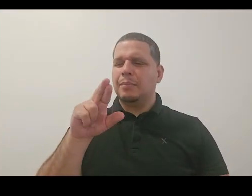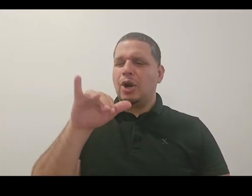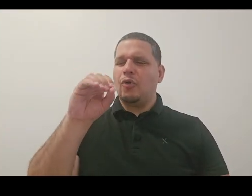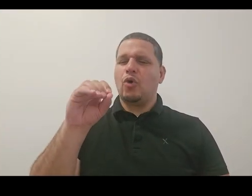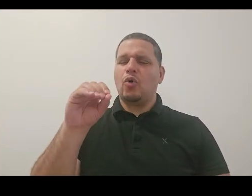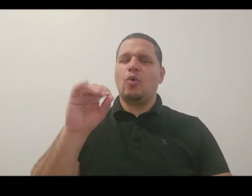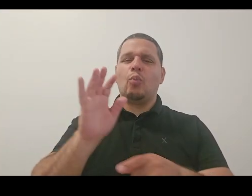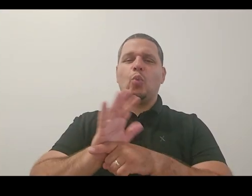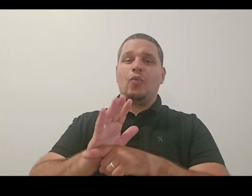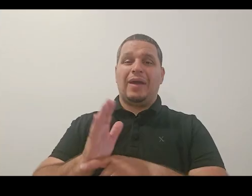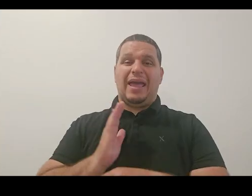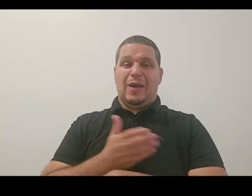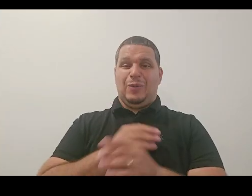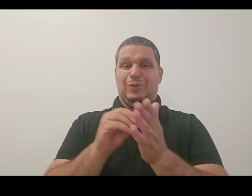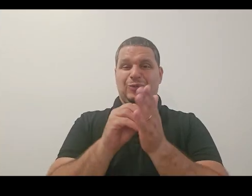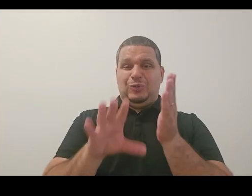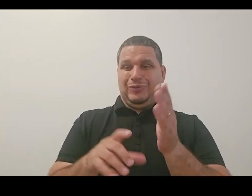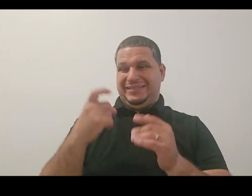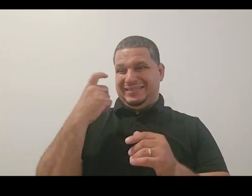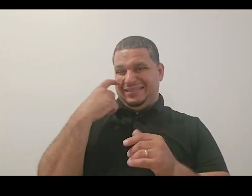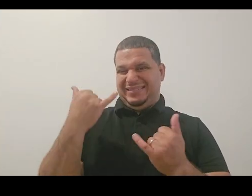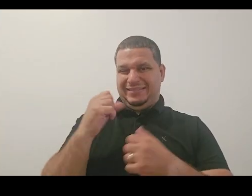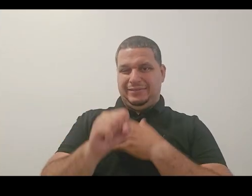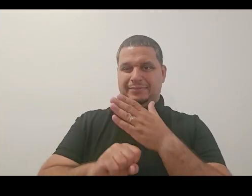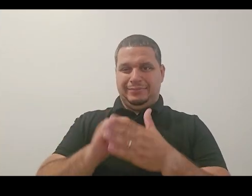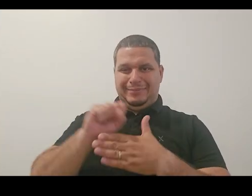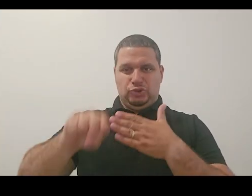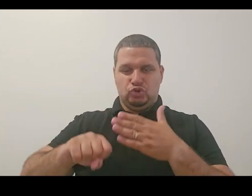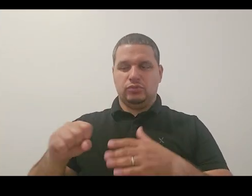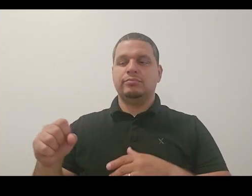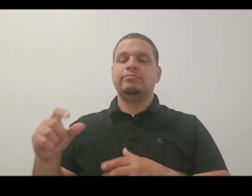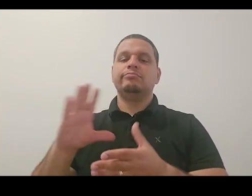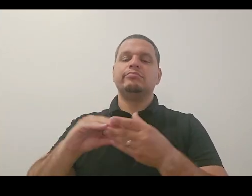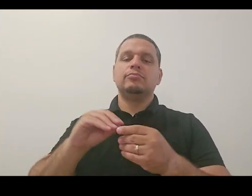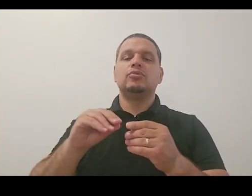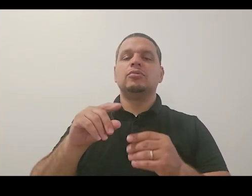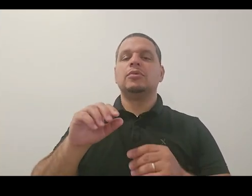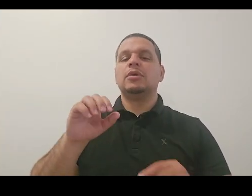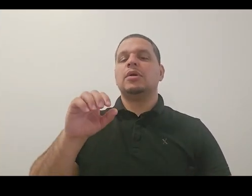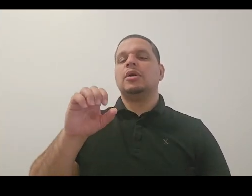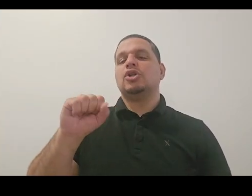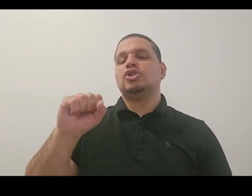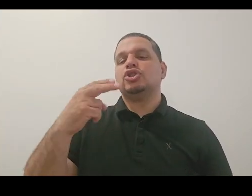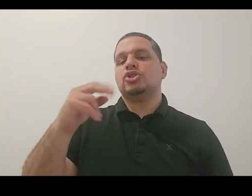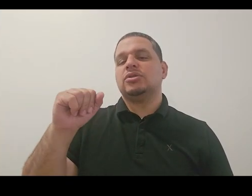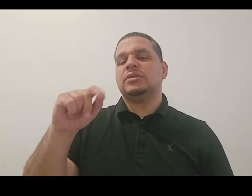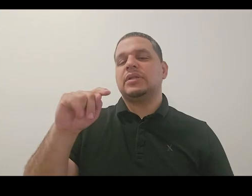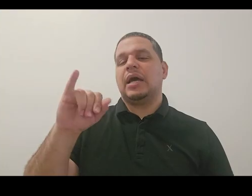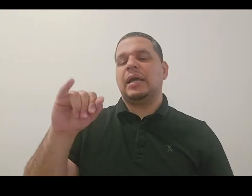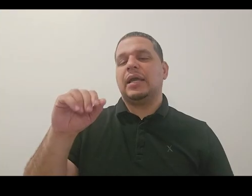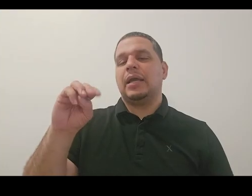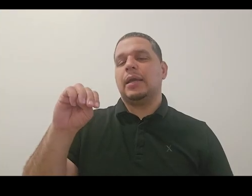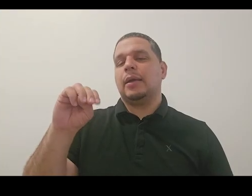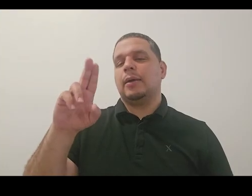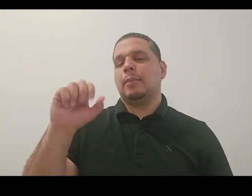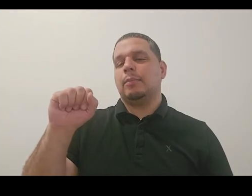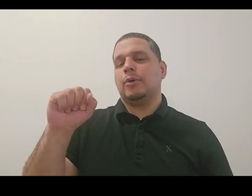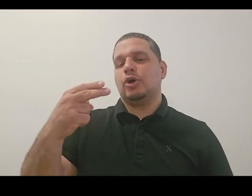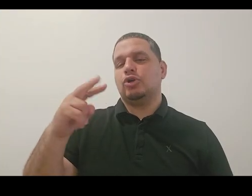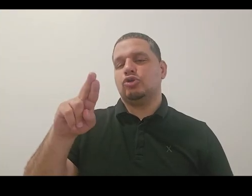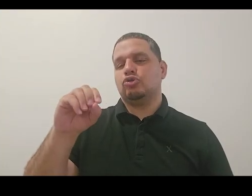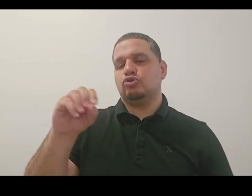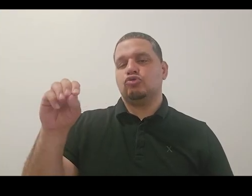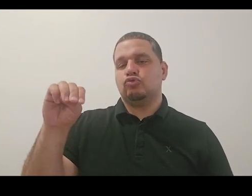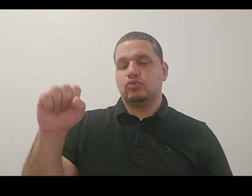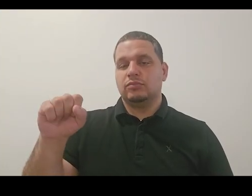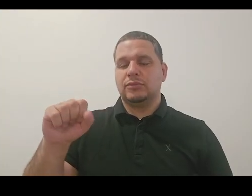the Mario movie to our students this semester, and it talked about the shiitake mushrooms that are in the